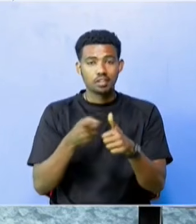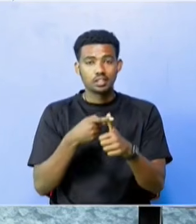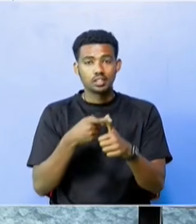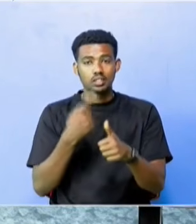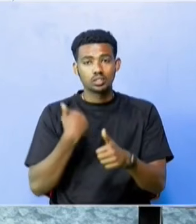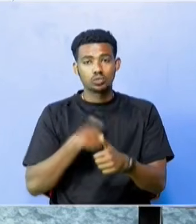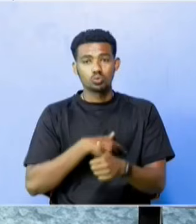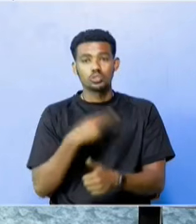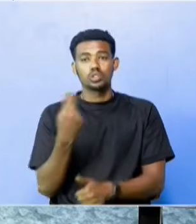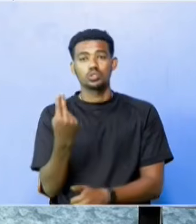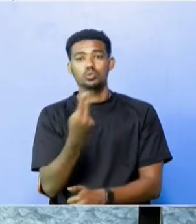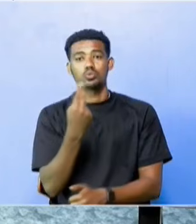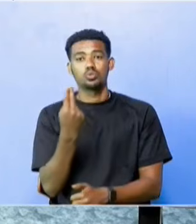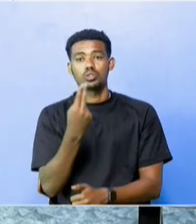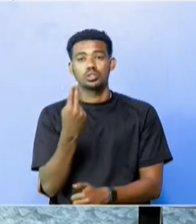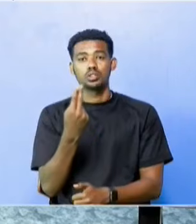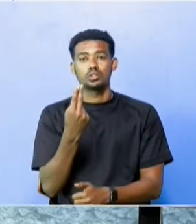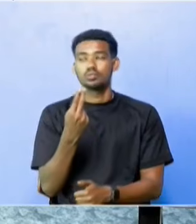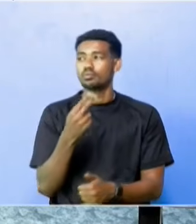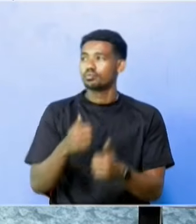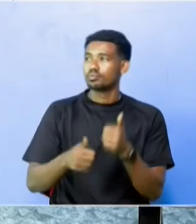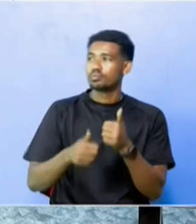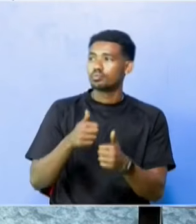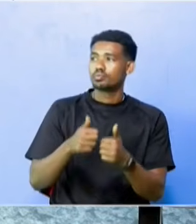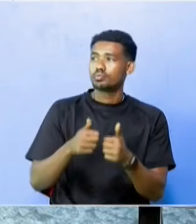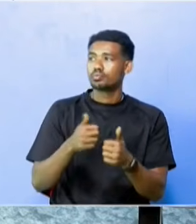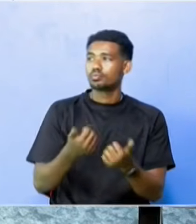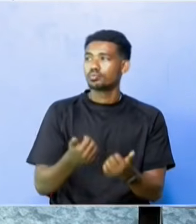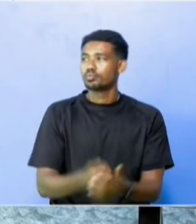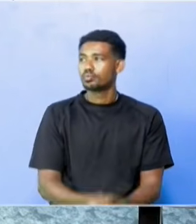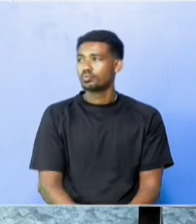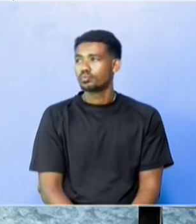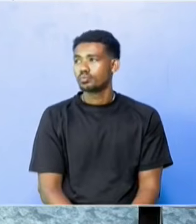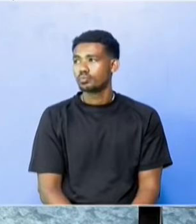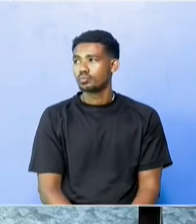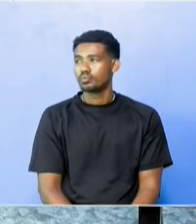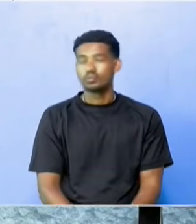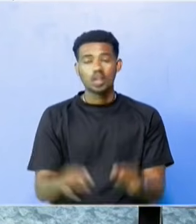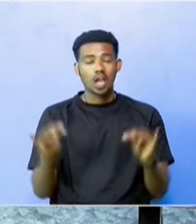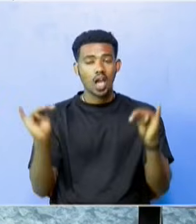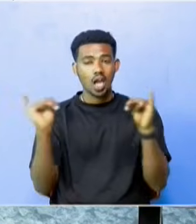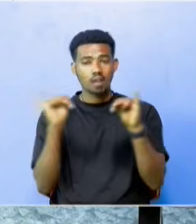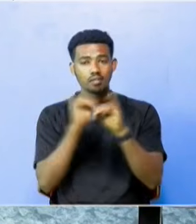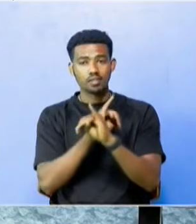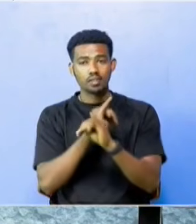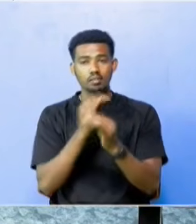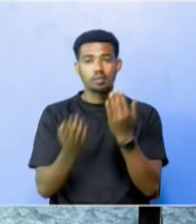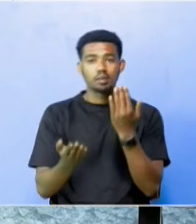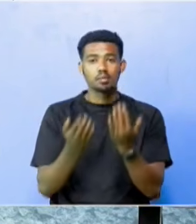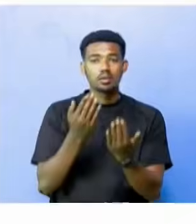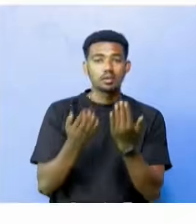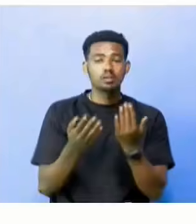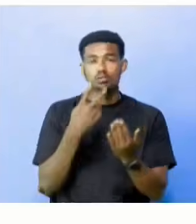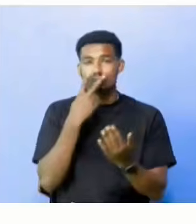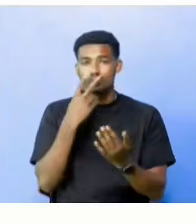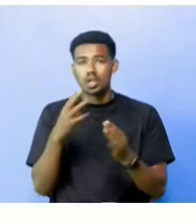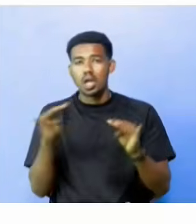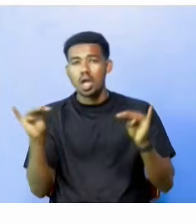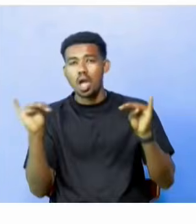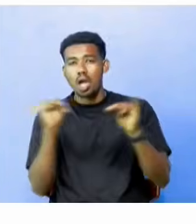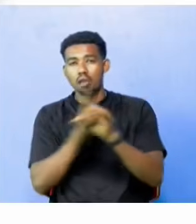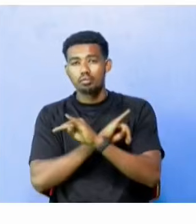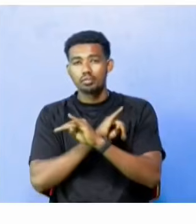these words, heavy. All right? Heavy. For example, I give you this short information.